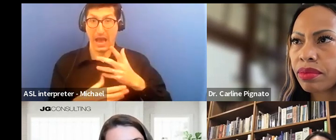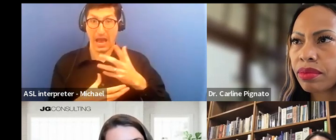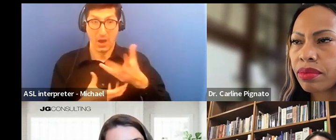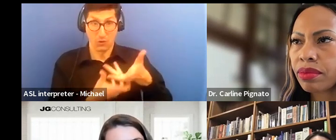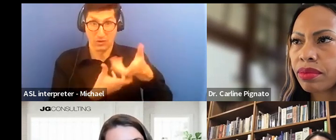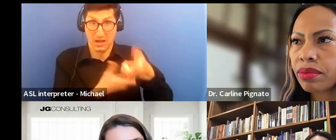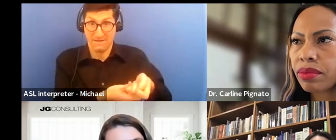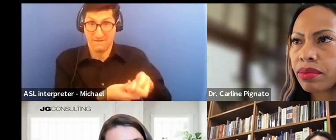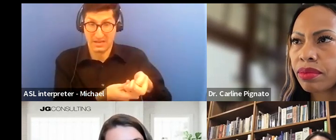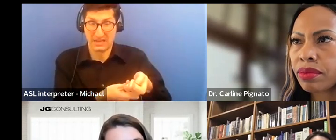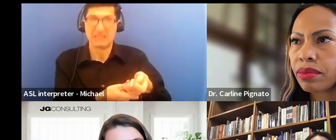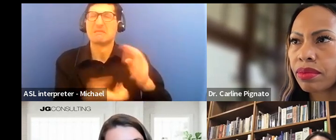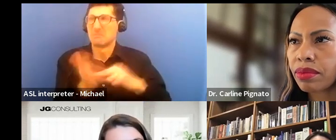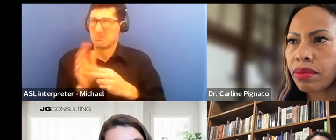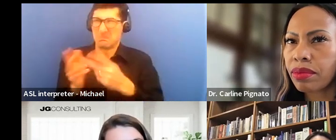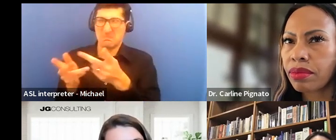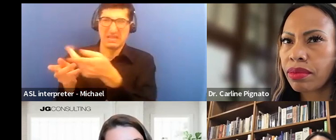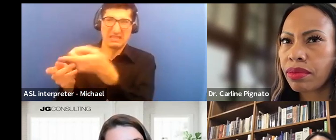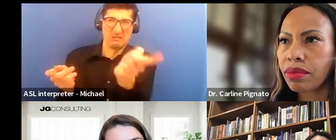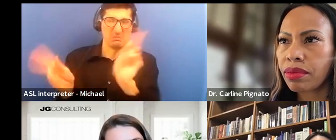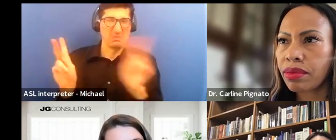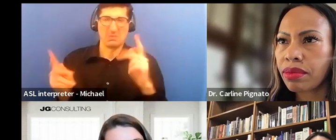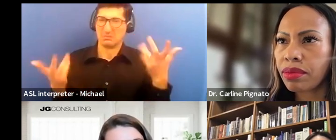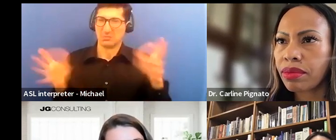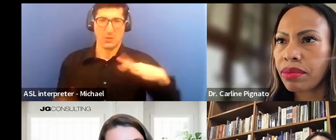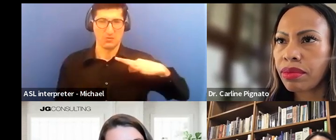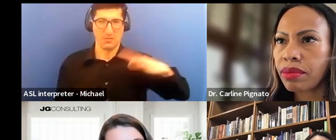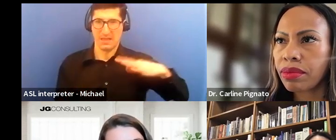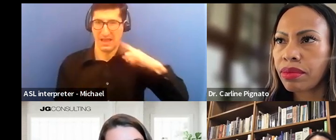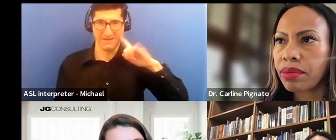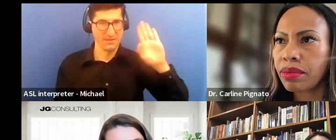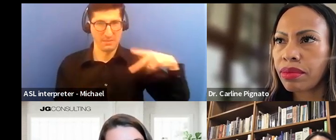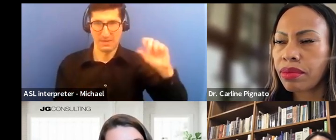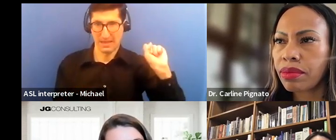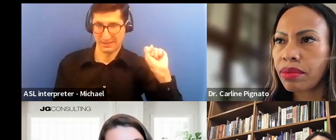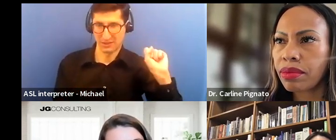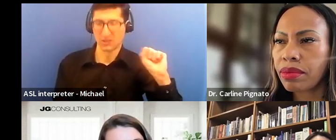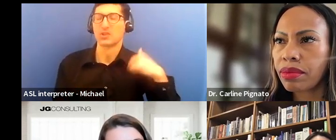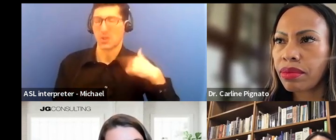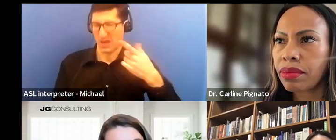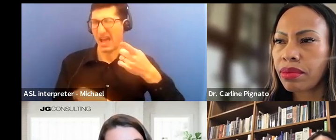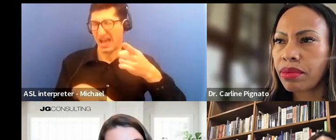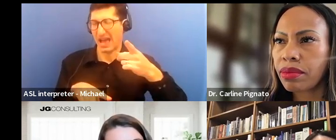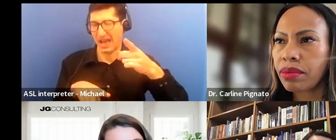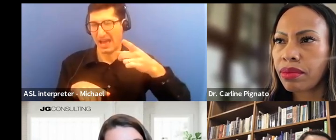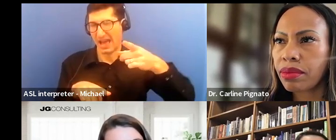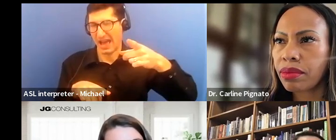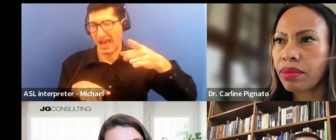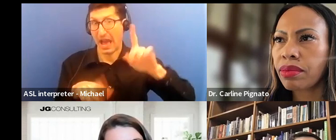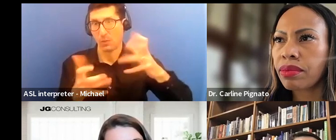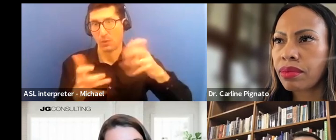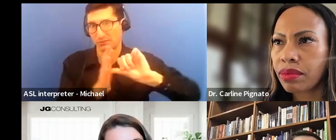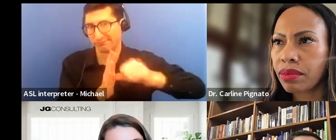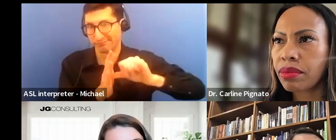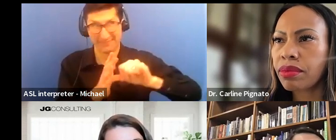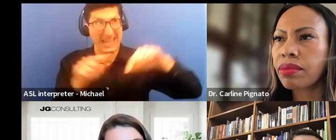us about coming to BPS. Right. So I can't stress enough how critically important it is that this